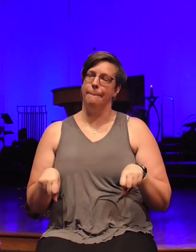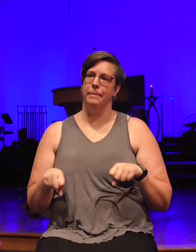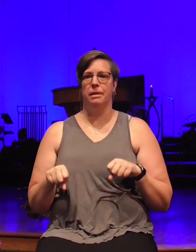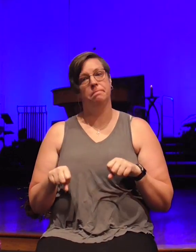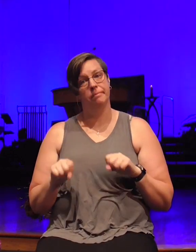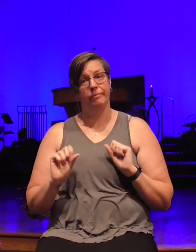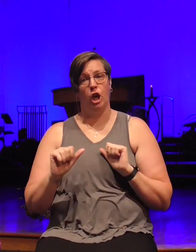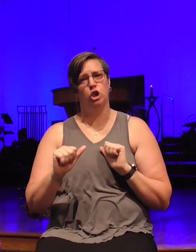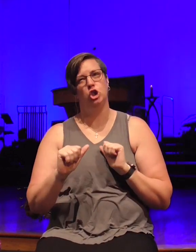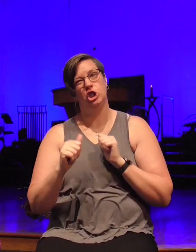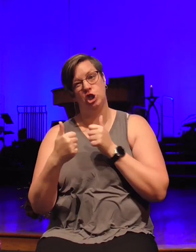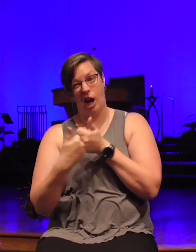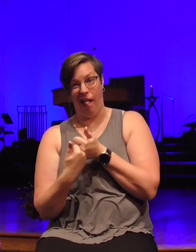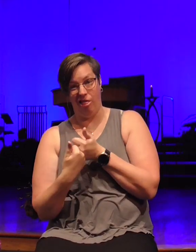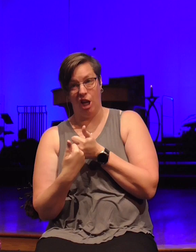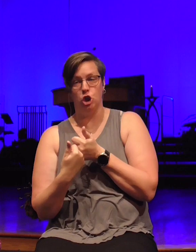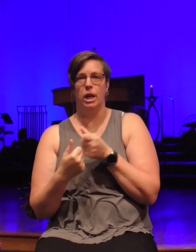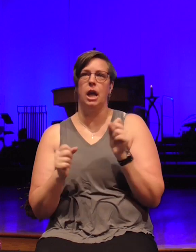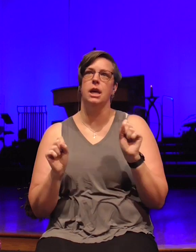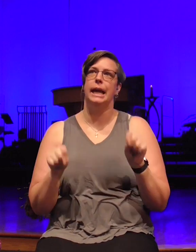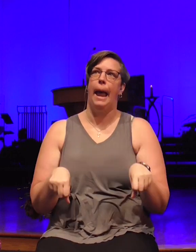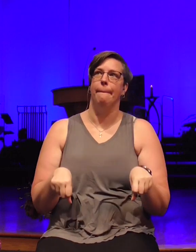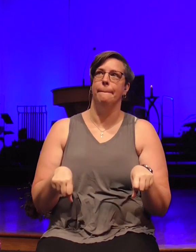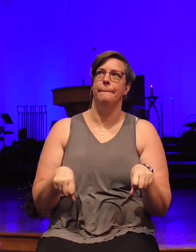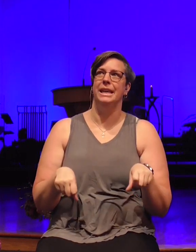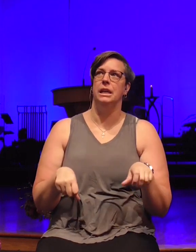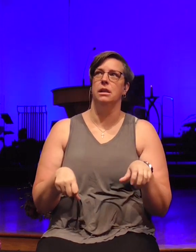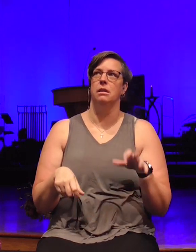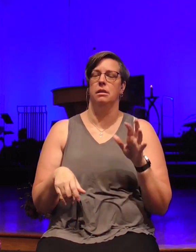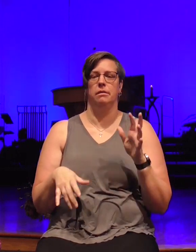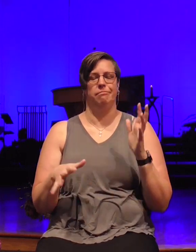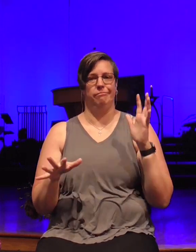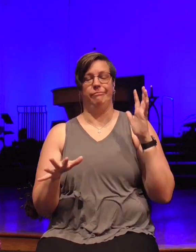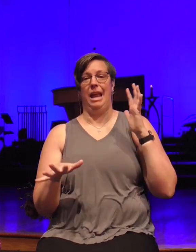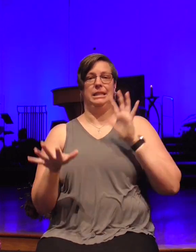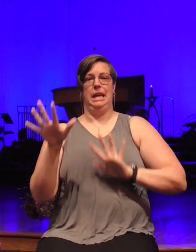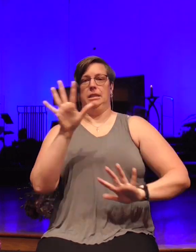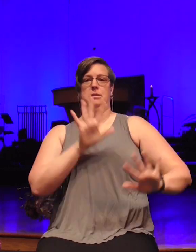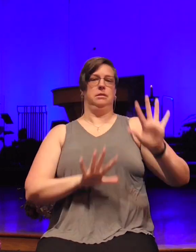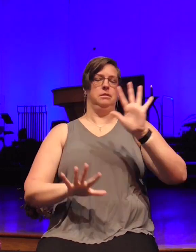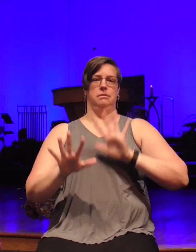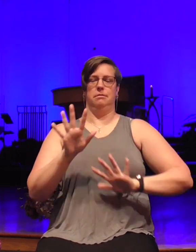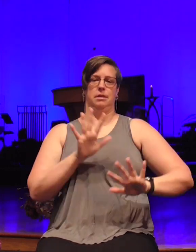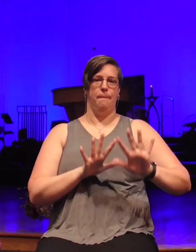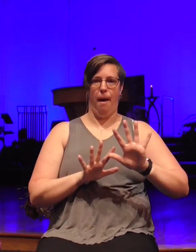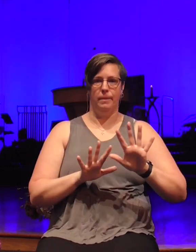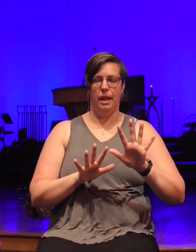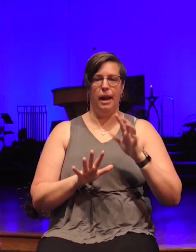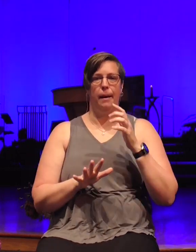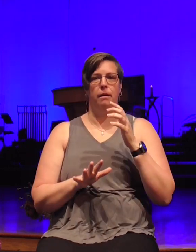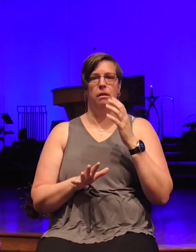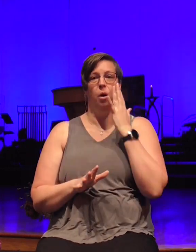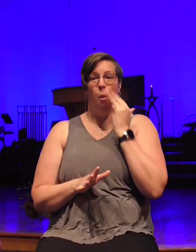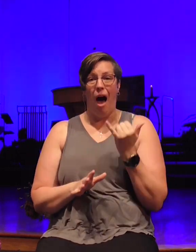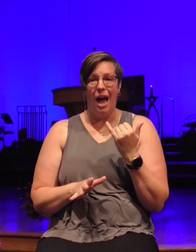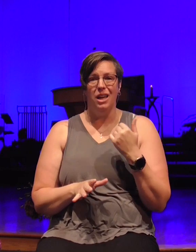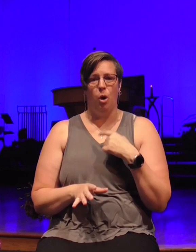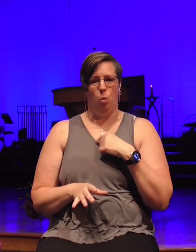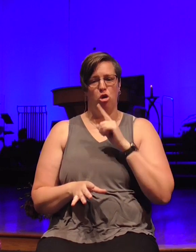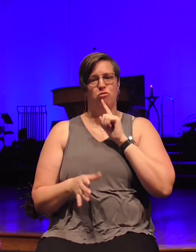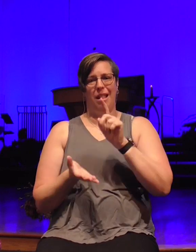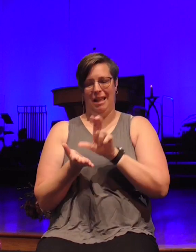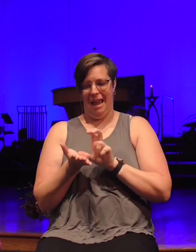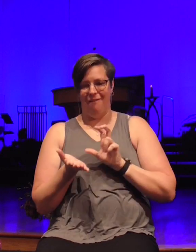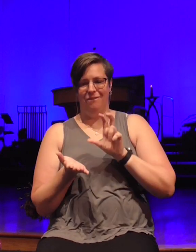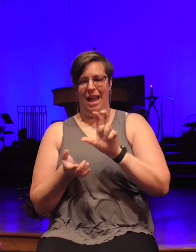challenging. It can be very discombobulating because we get really invested in what we think